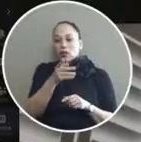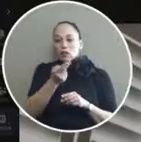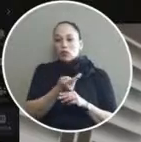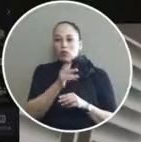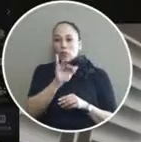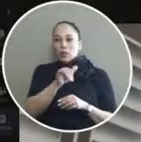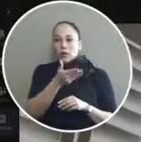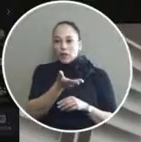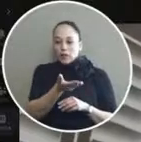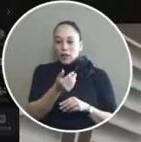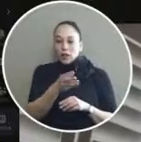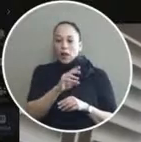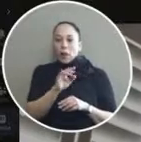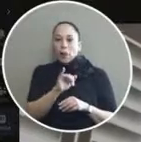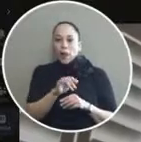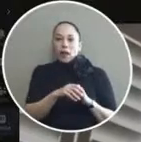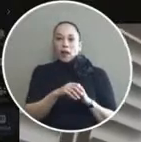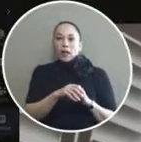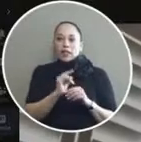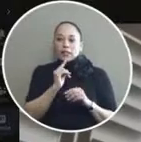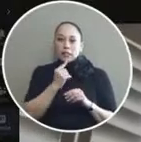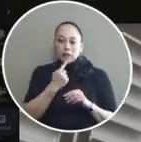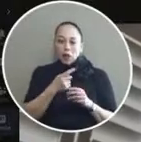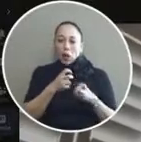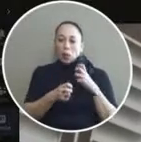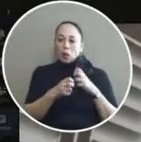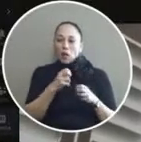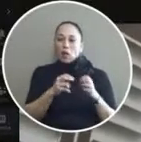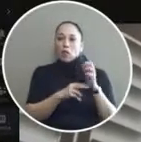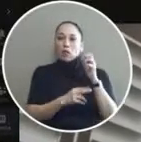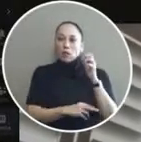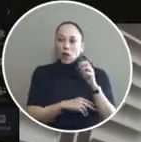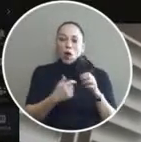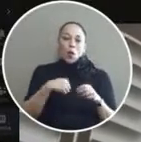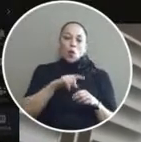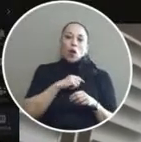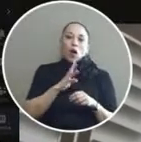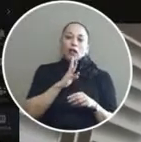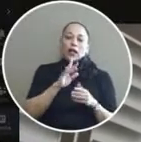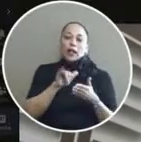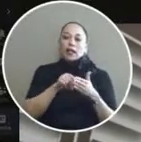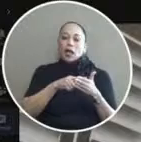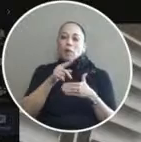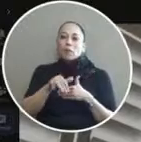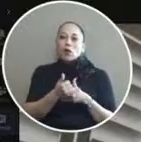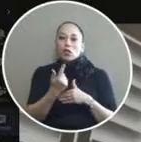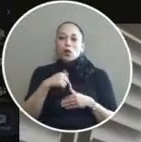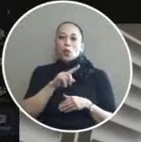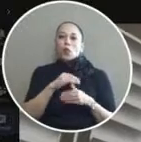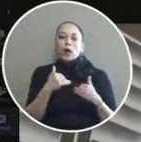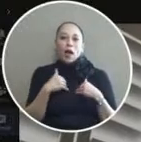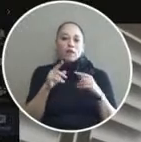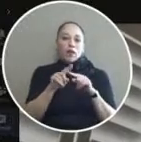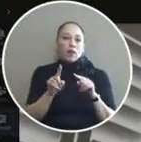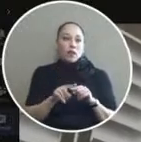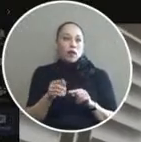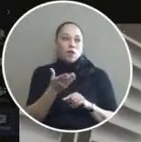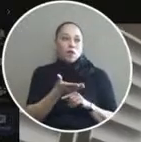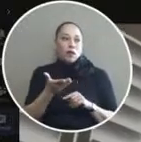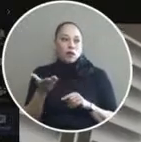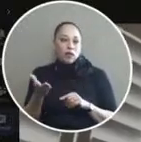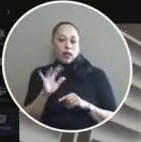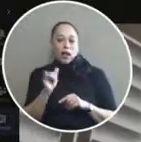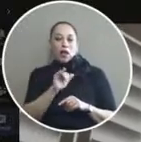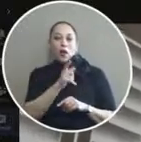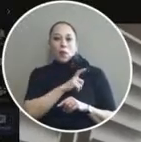We used to have a severe problem at the bridges. We've talked about this project as we have several other things. Like I talked about